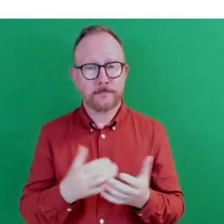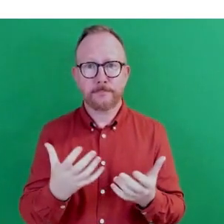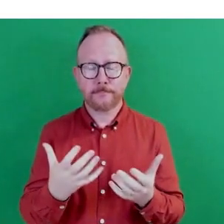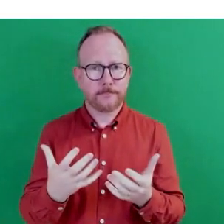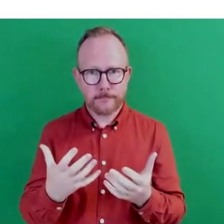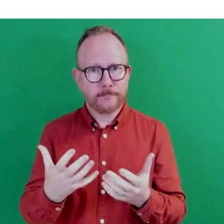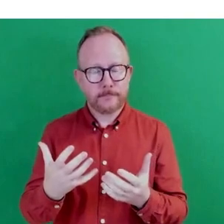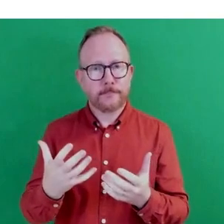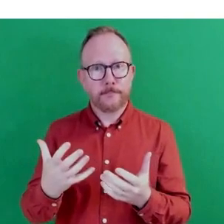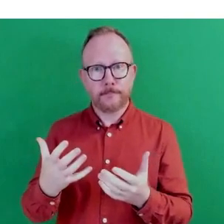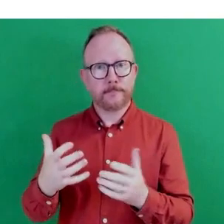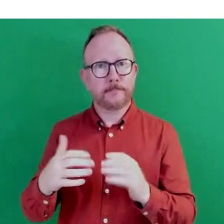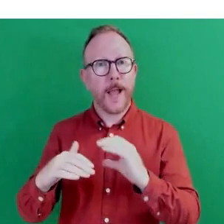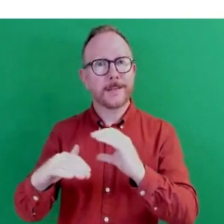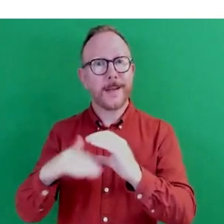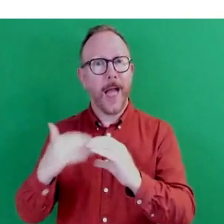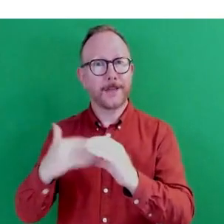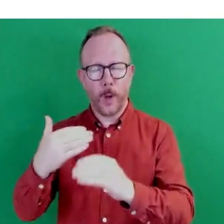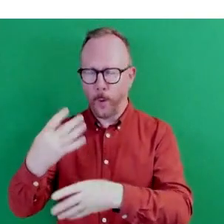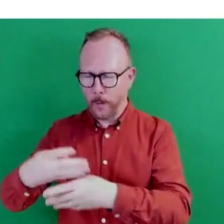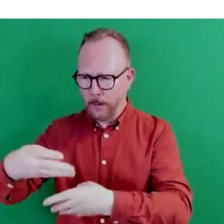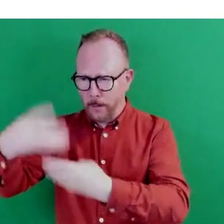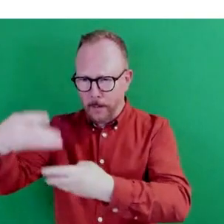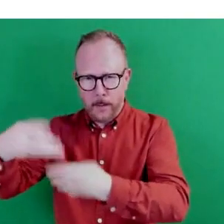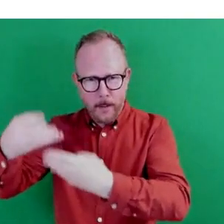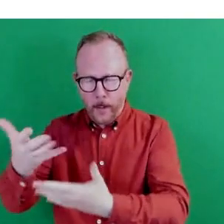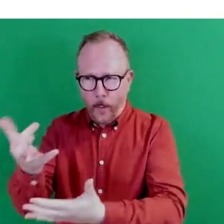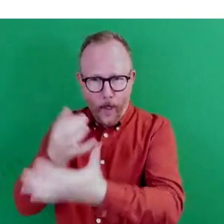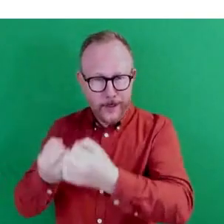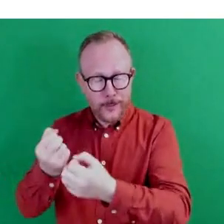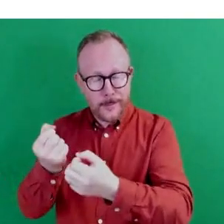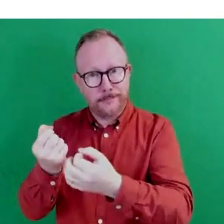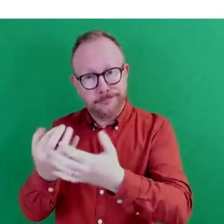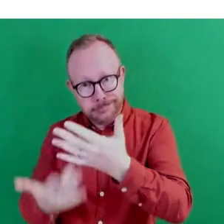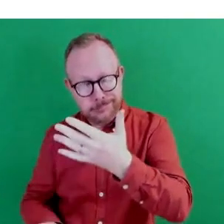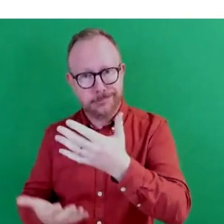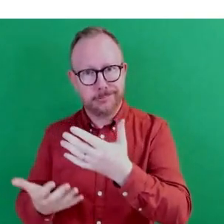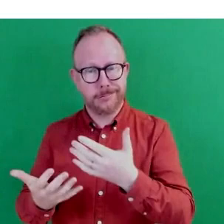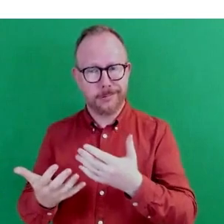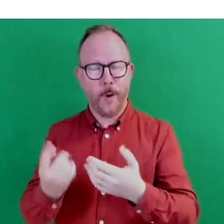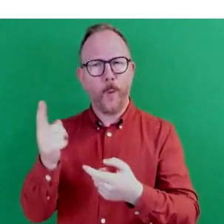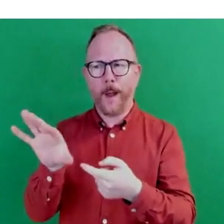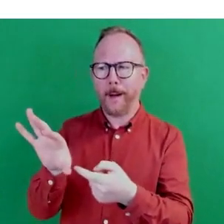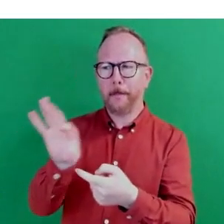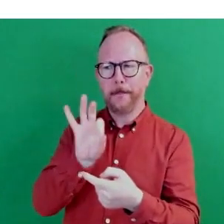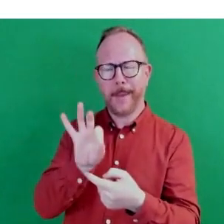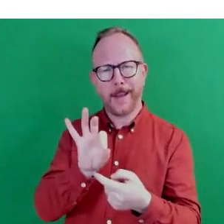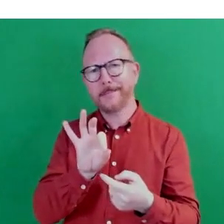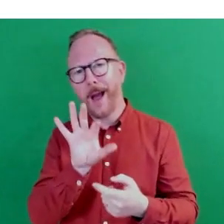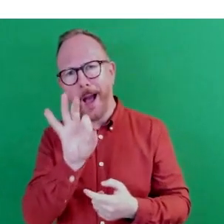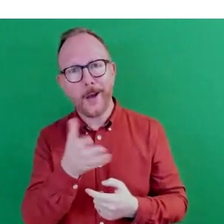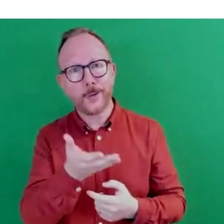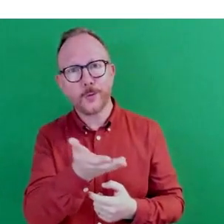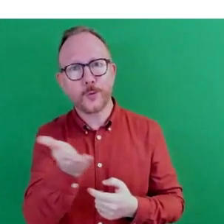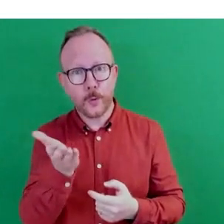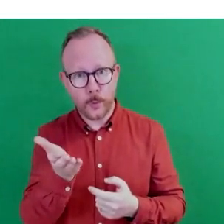interest coming up in the Slido and loads of questions, which is fantastic, and we'll get on to those. One of those, which I can pick up straight away, was asking, is this funded? So